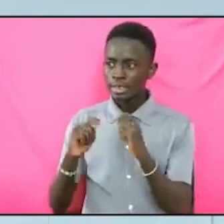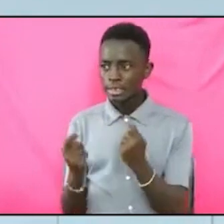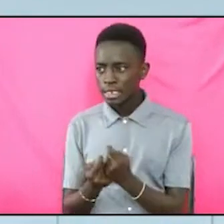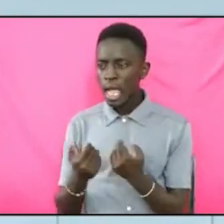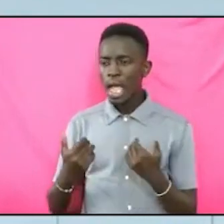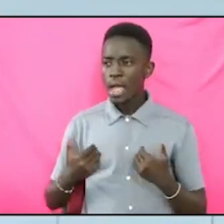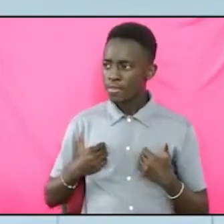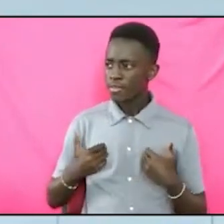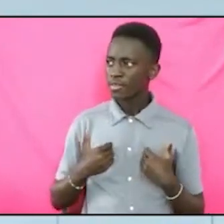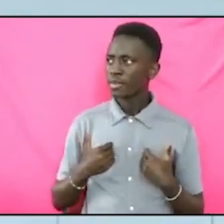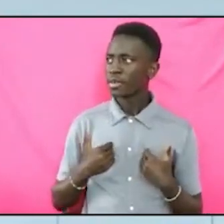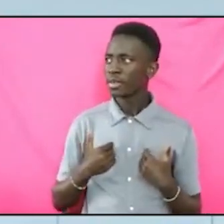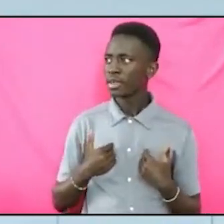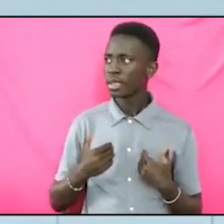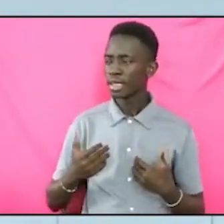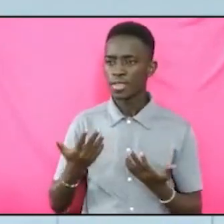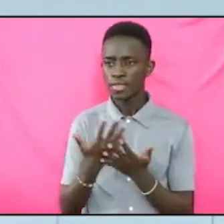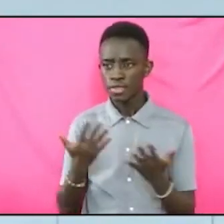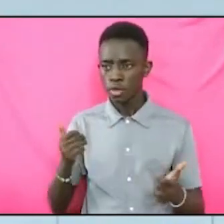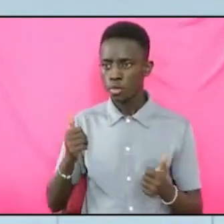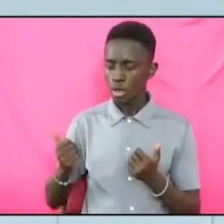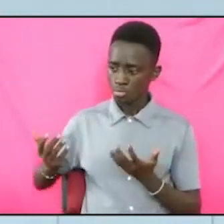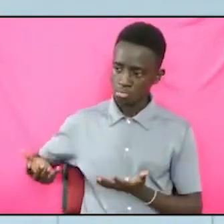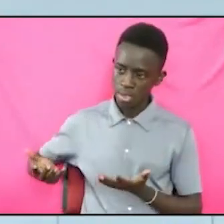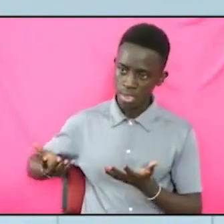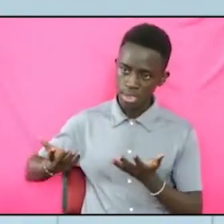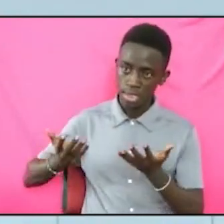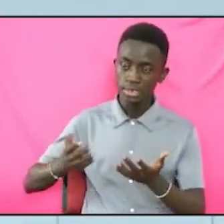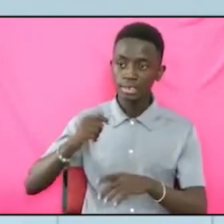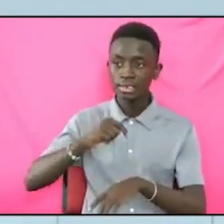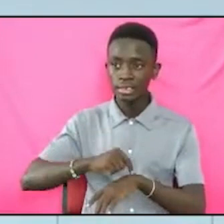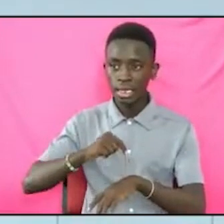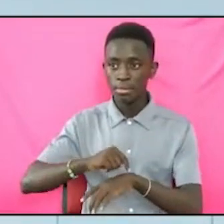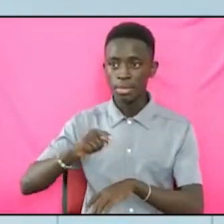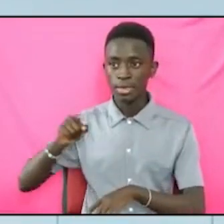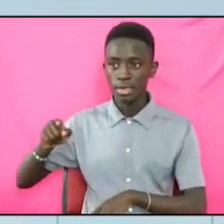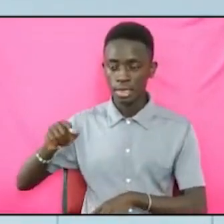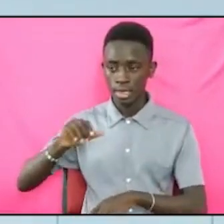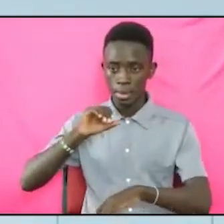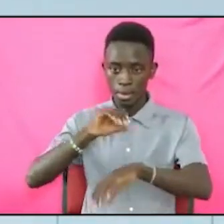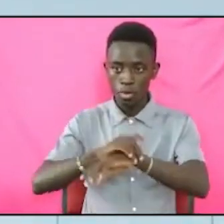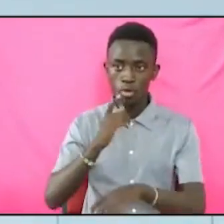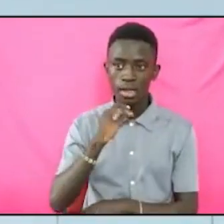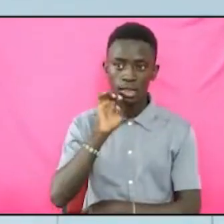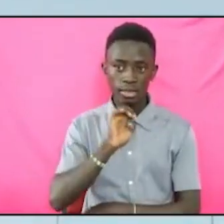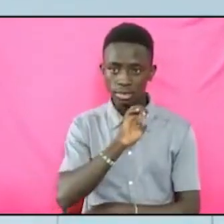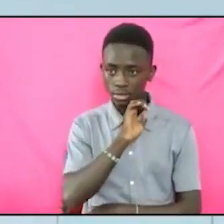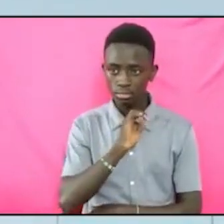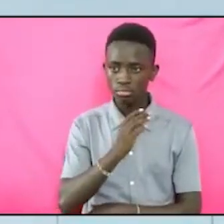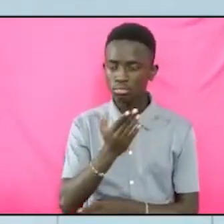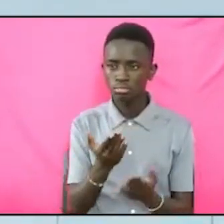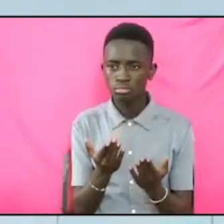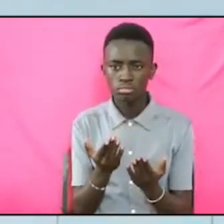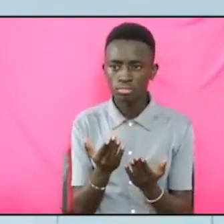was and goodies that he was taking. And when he accessed Elisha, Elisha does not even come to receive